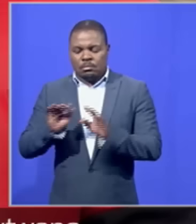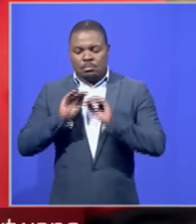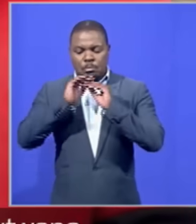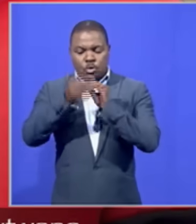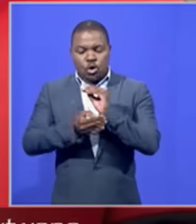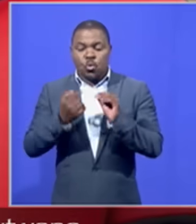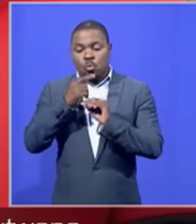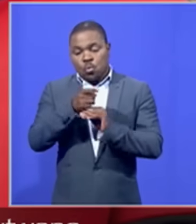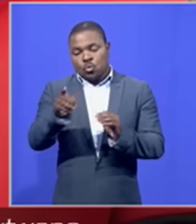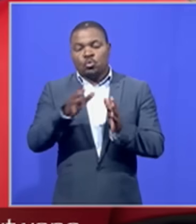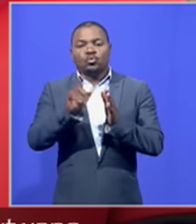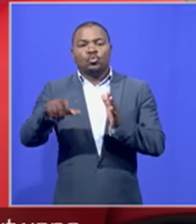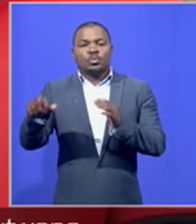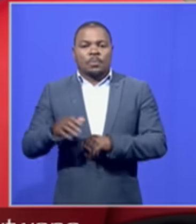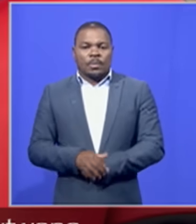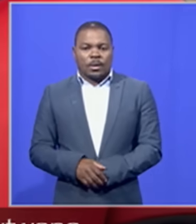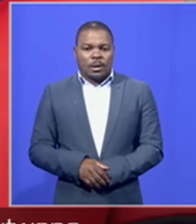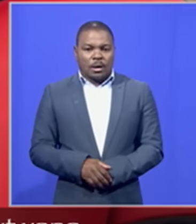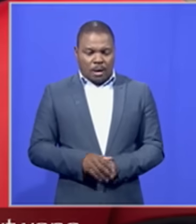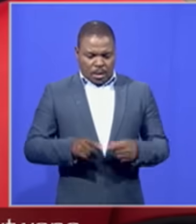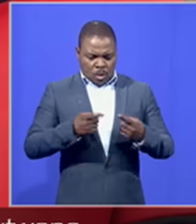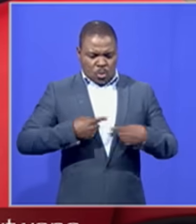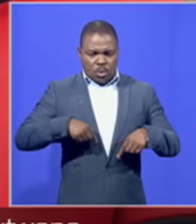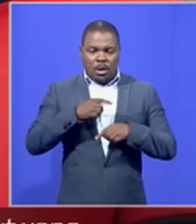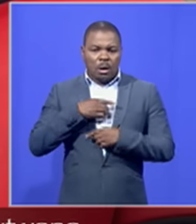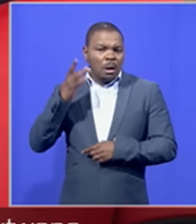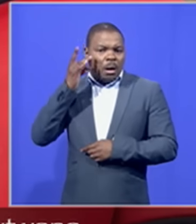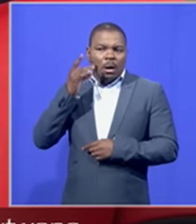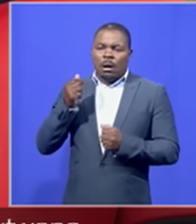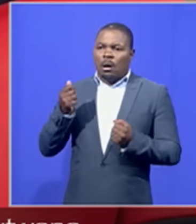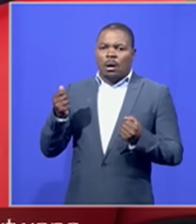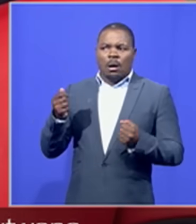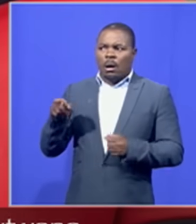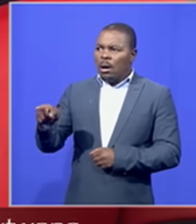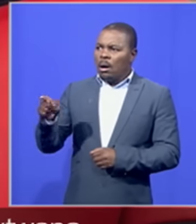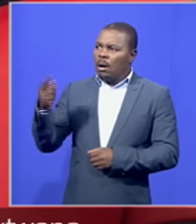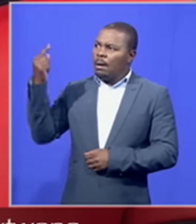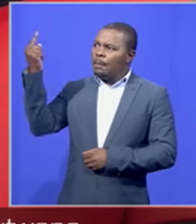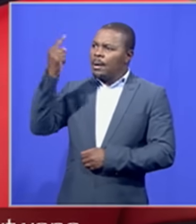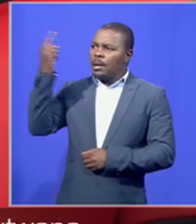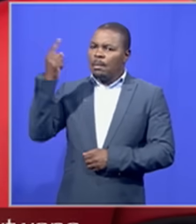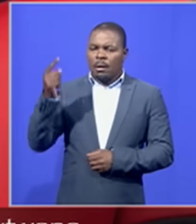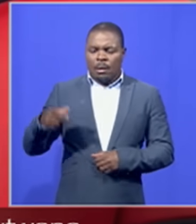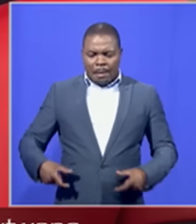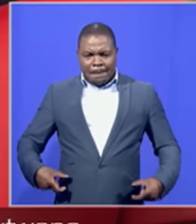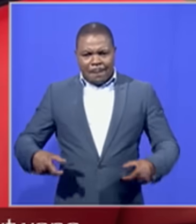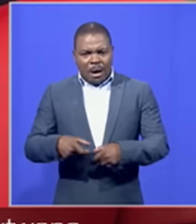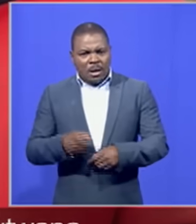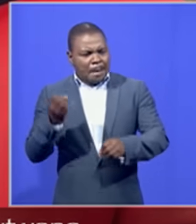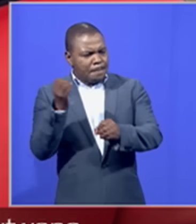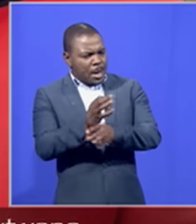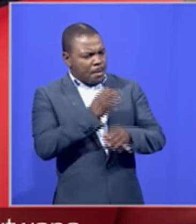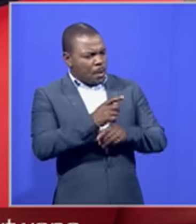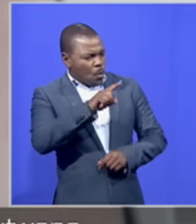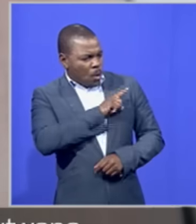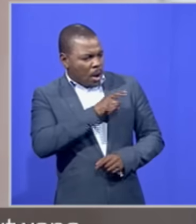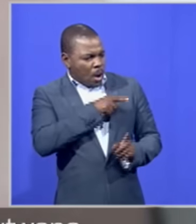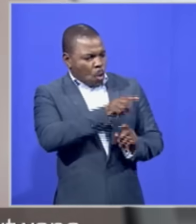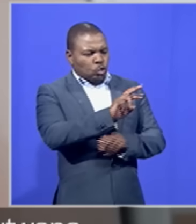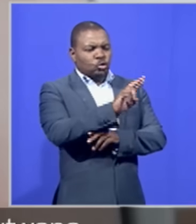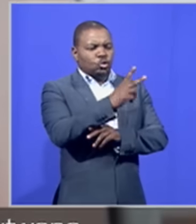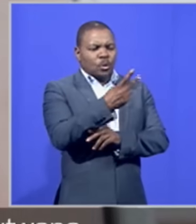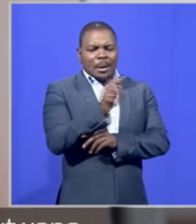barutwana. Re kwa ile gore taba e re šušitše ka kudu ge re kwa gore ngwana tlhogo sekolo o tšere lepanta a methela 2 ranta e le